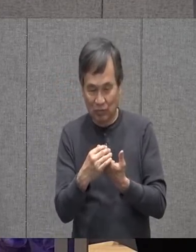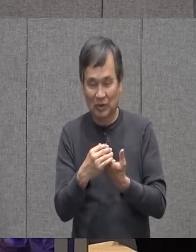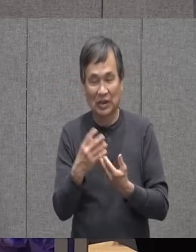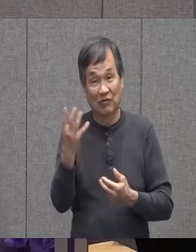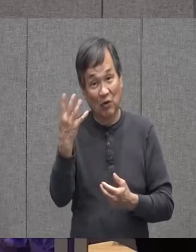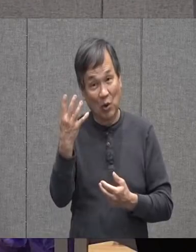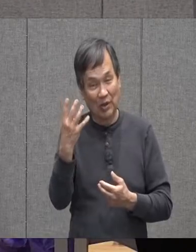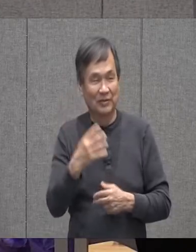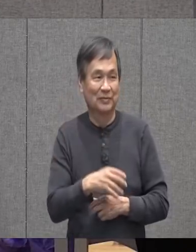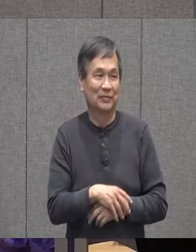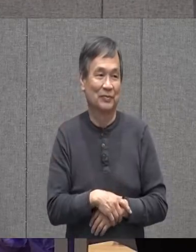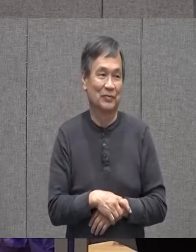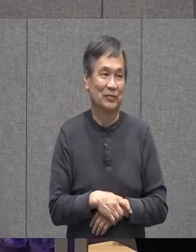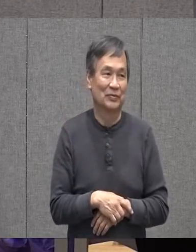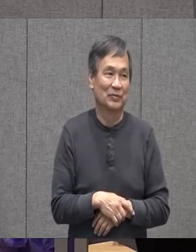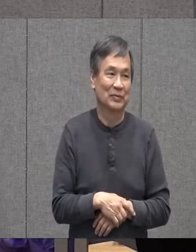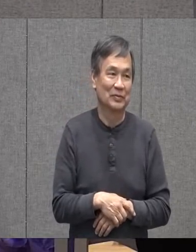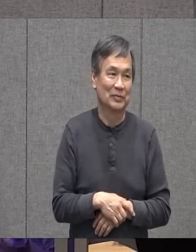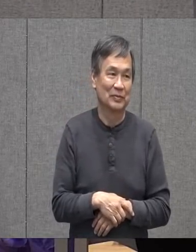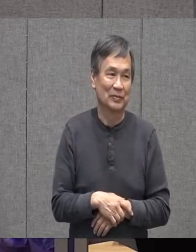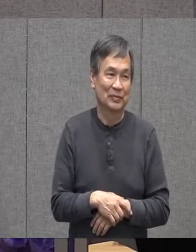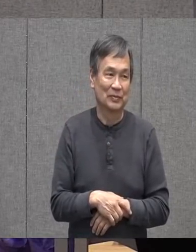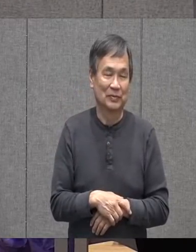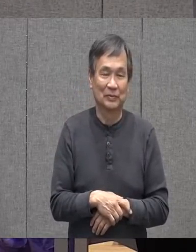of those 2s is going to give me a 4.